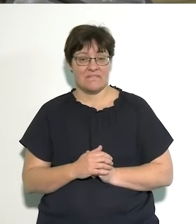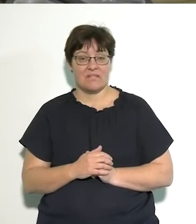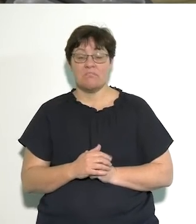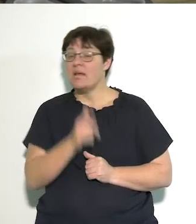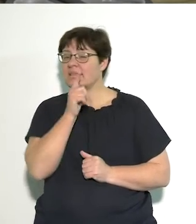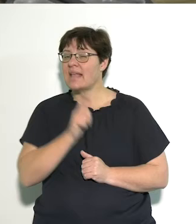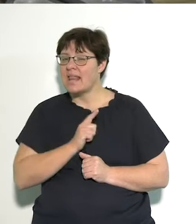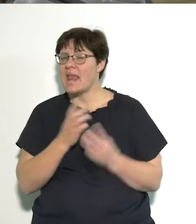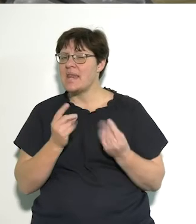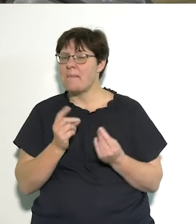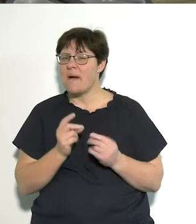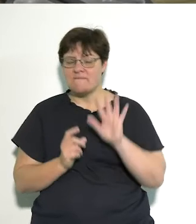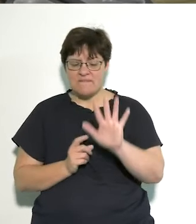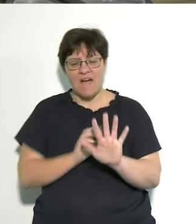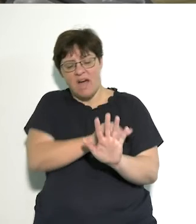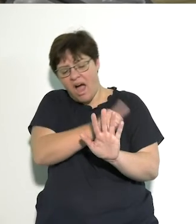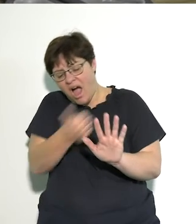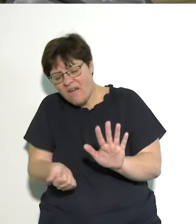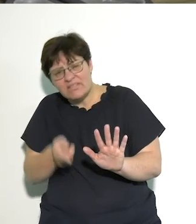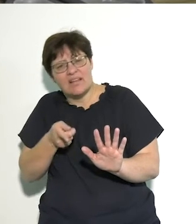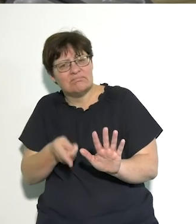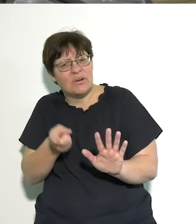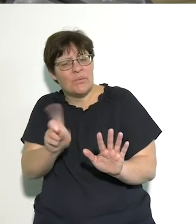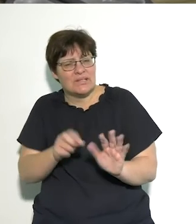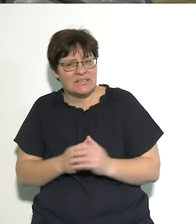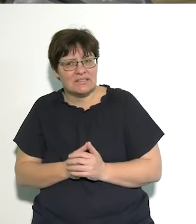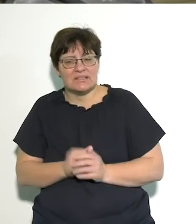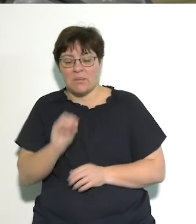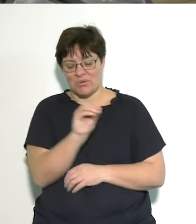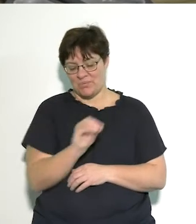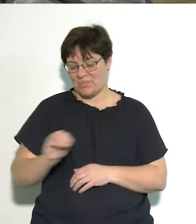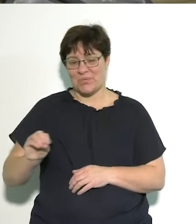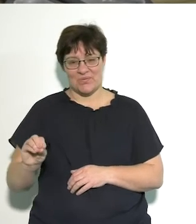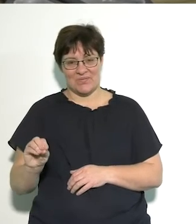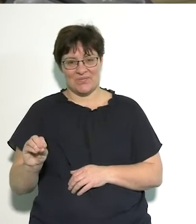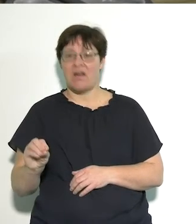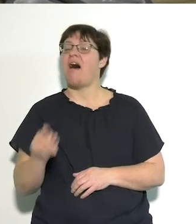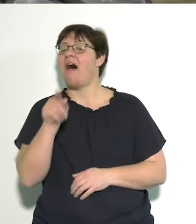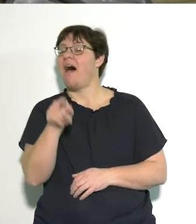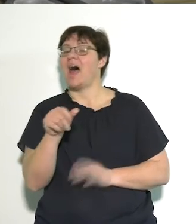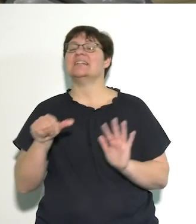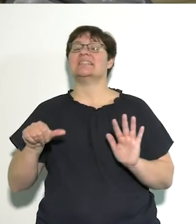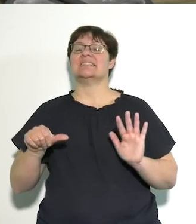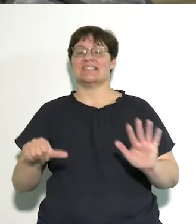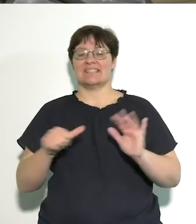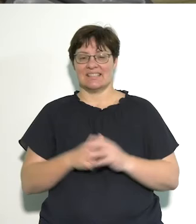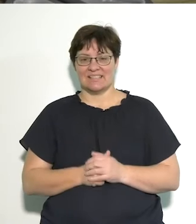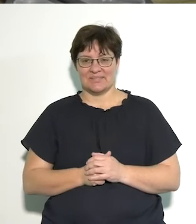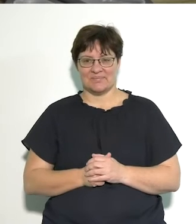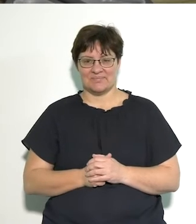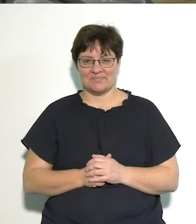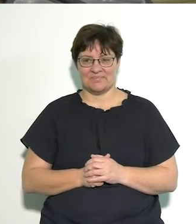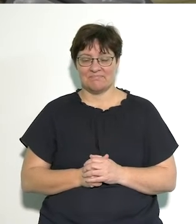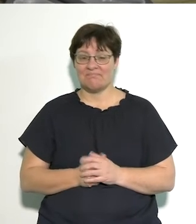5. Tell me what number comes after number 5. And they're going to be able to slide their bead up to the